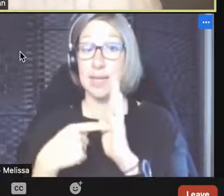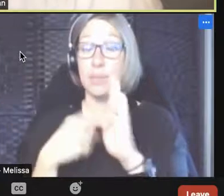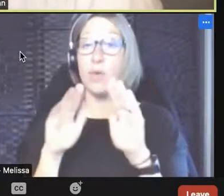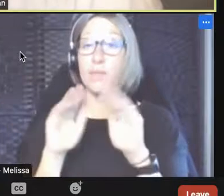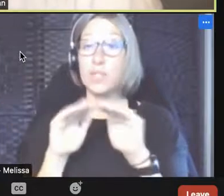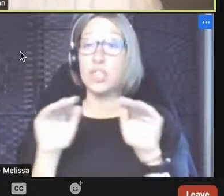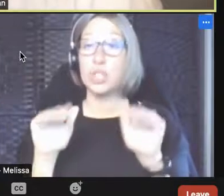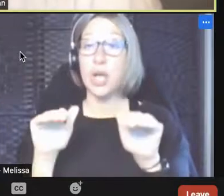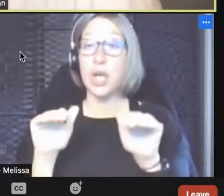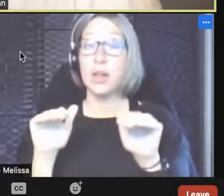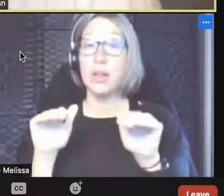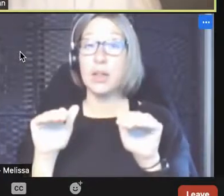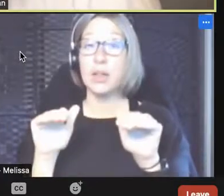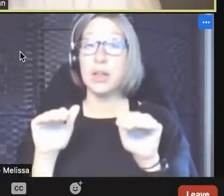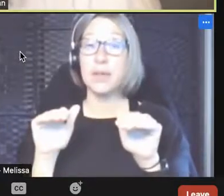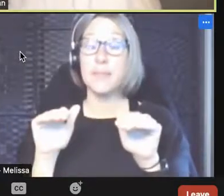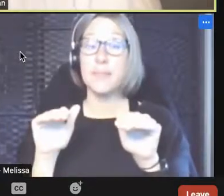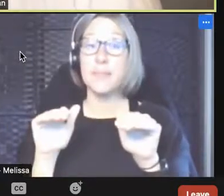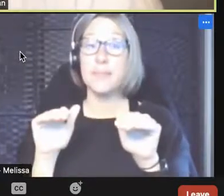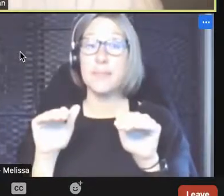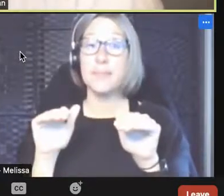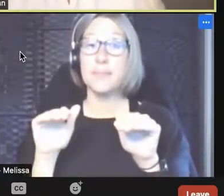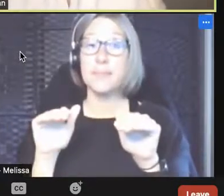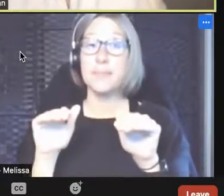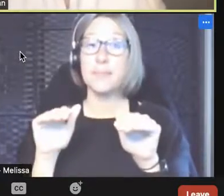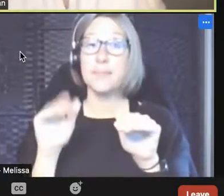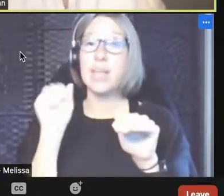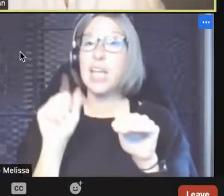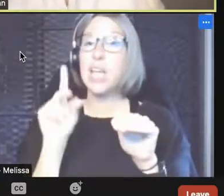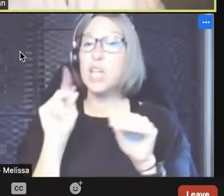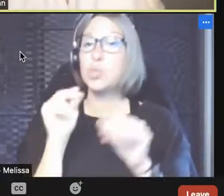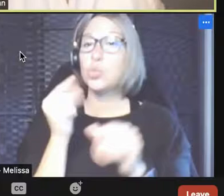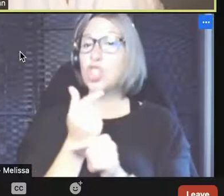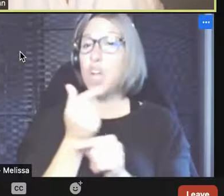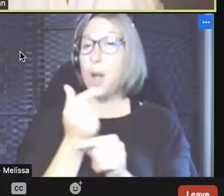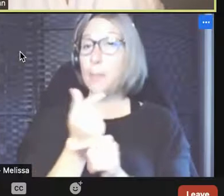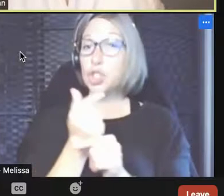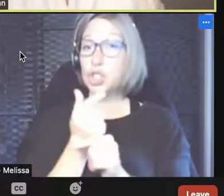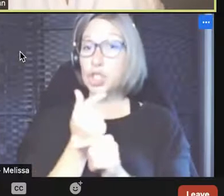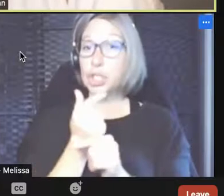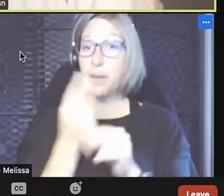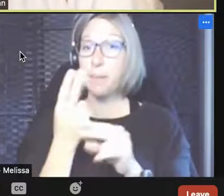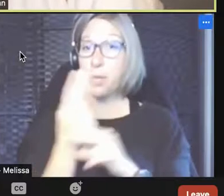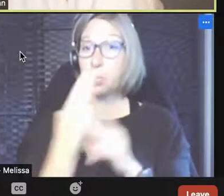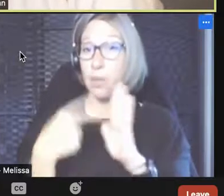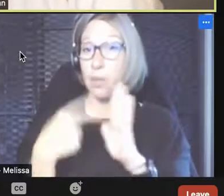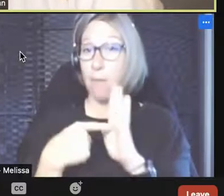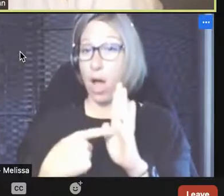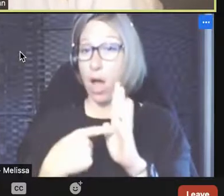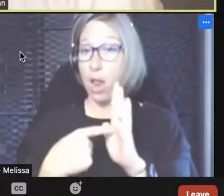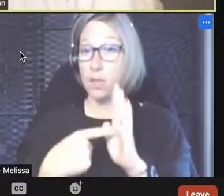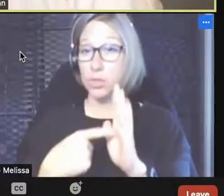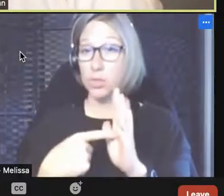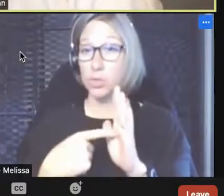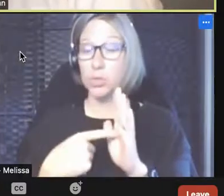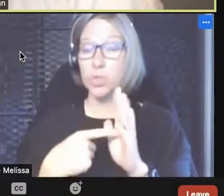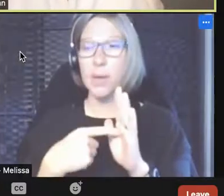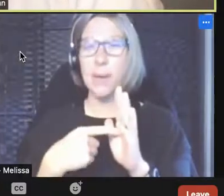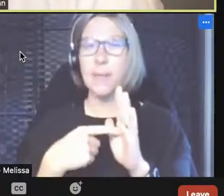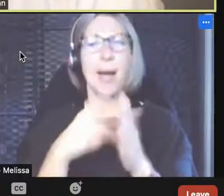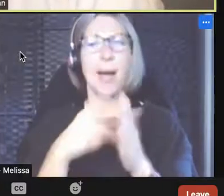to do a sort of a geometry activity by using models. She couldn't really understand the models